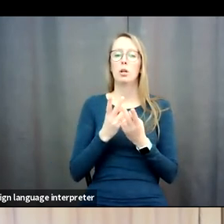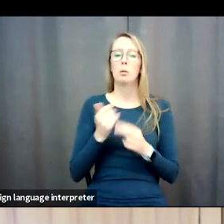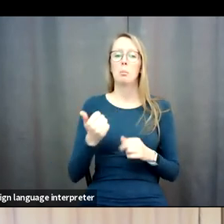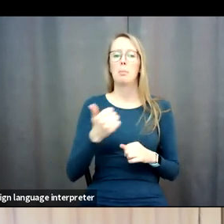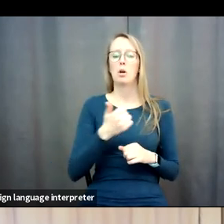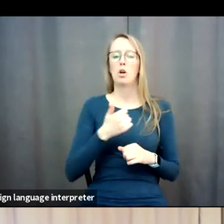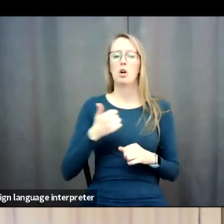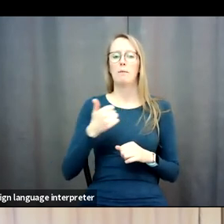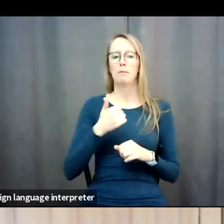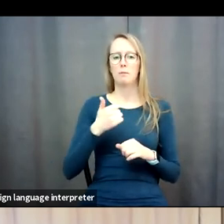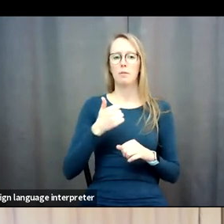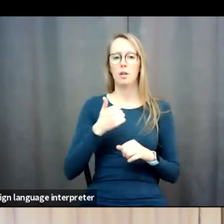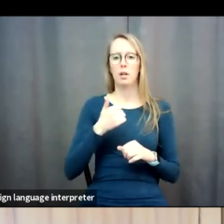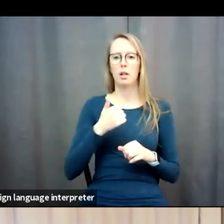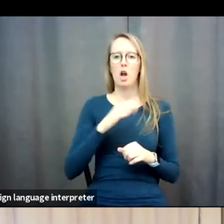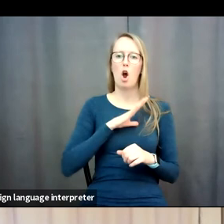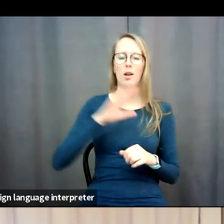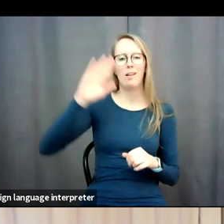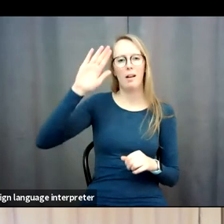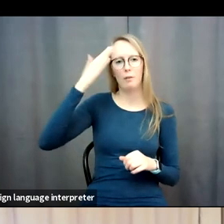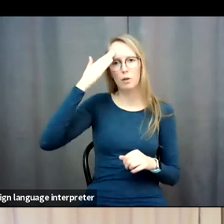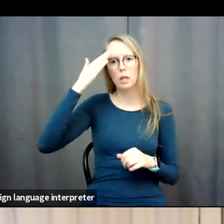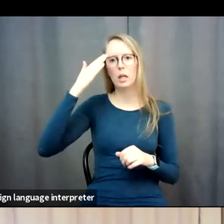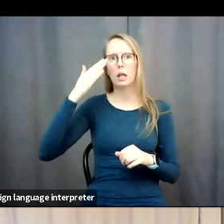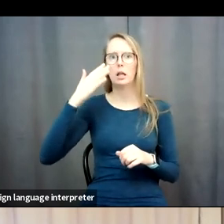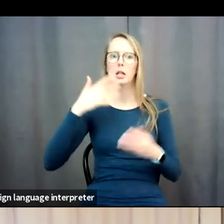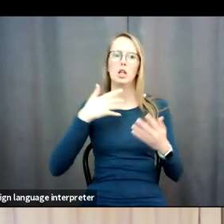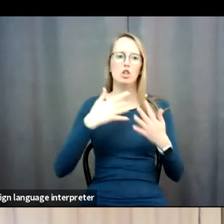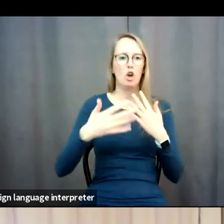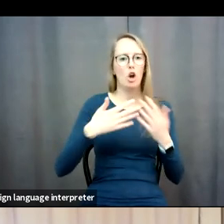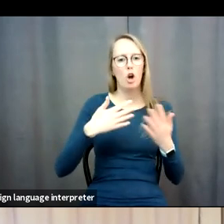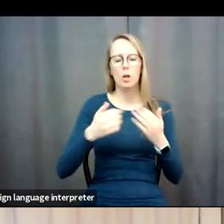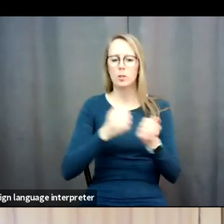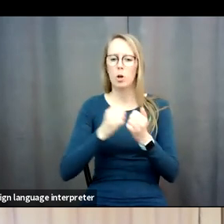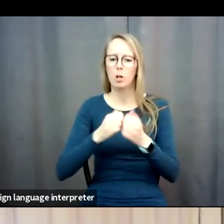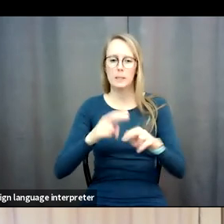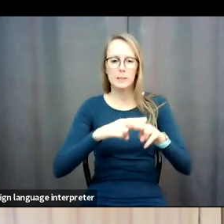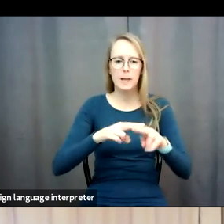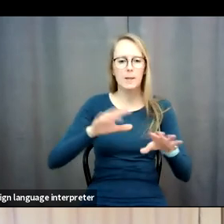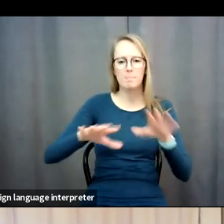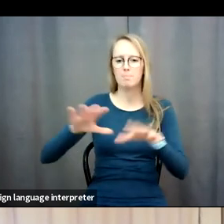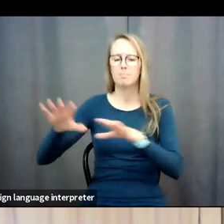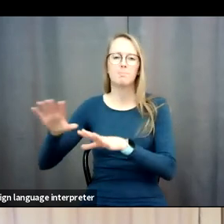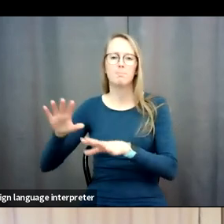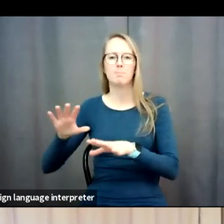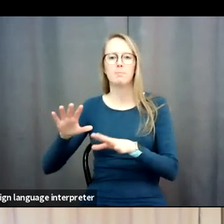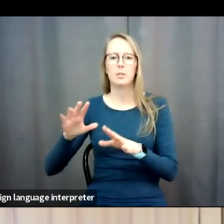to have experiences, do things with your body, explore the world.